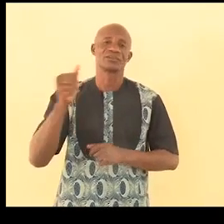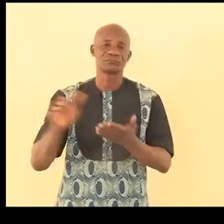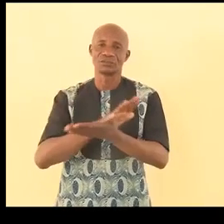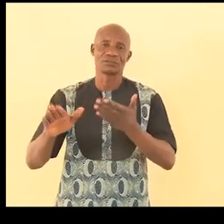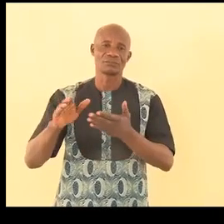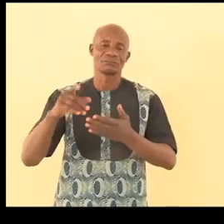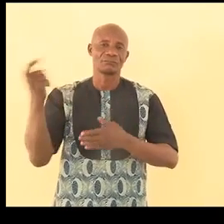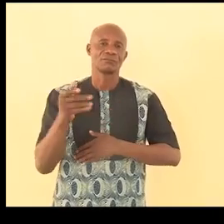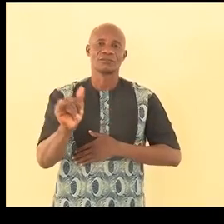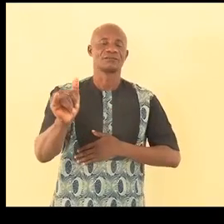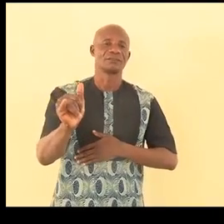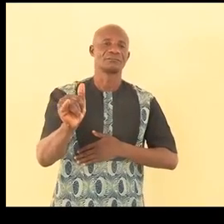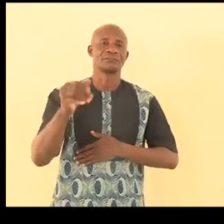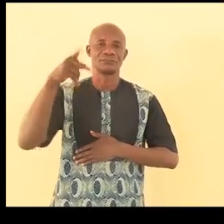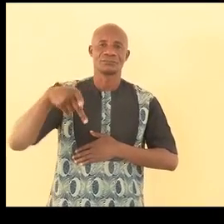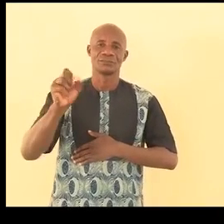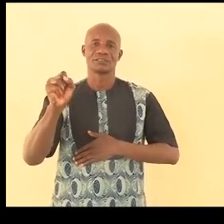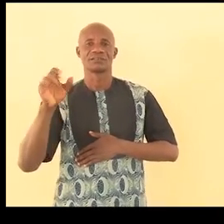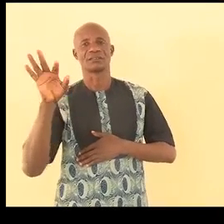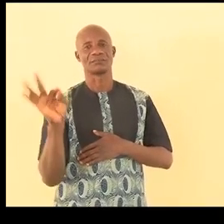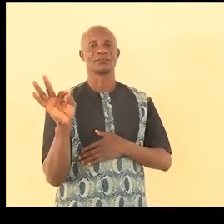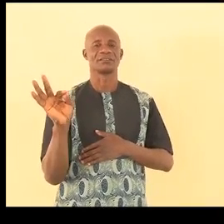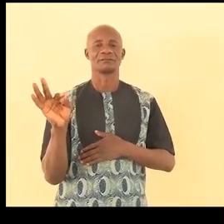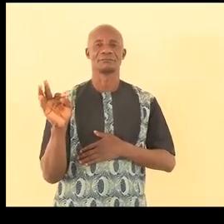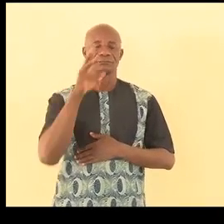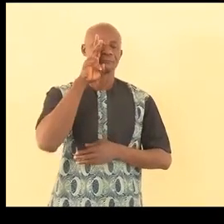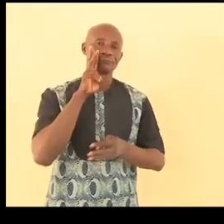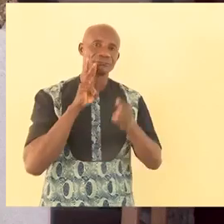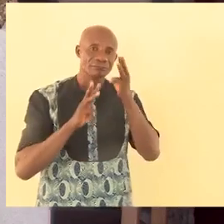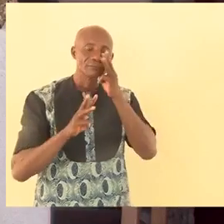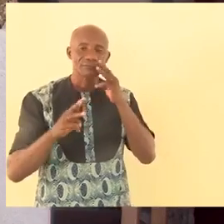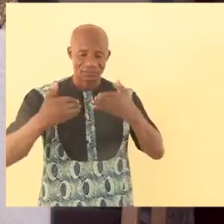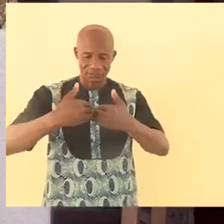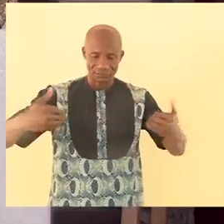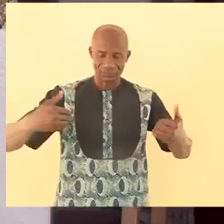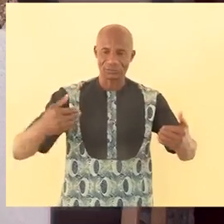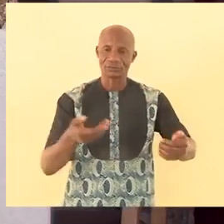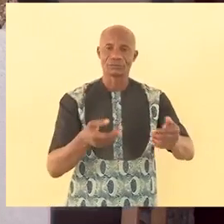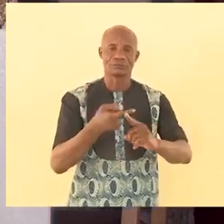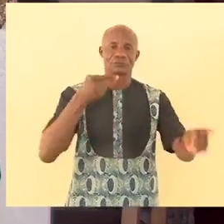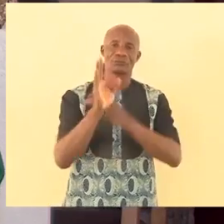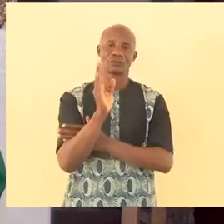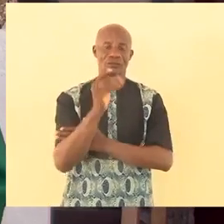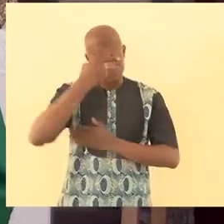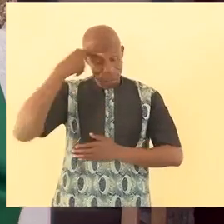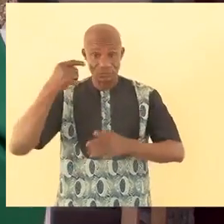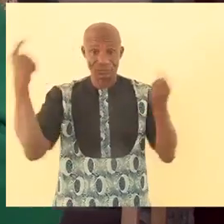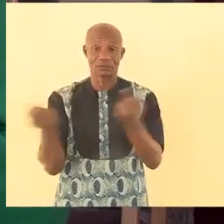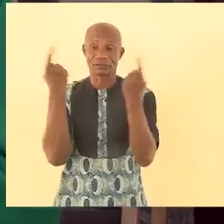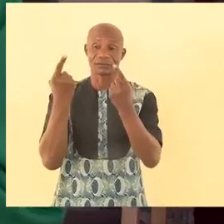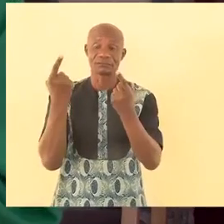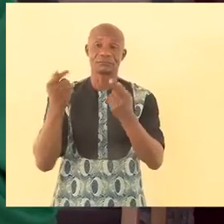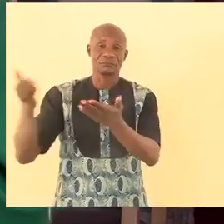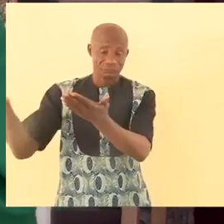perish forever. Psalm 9, verse 18. Mourning. Separation from God because of sin